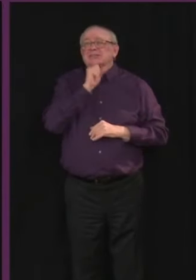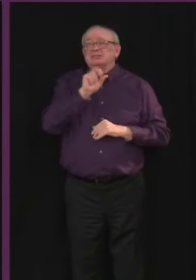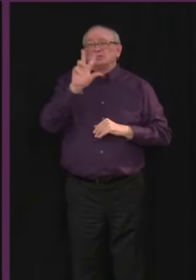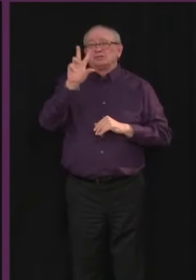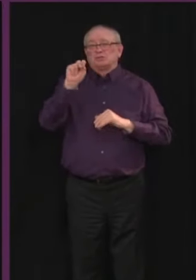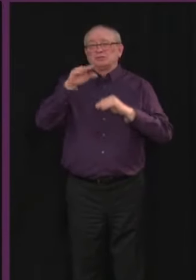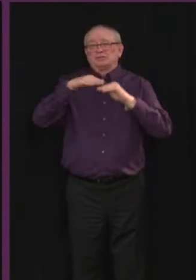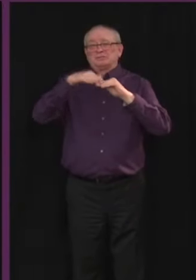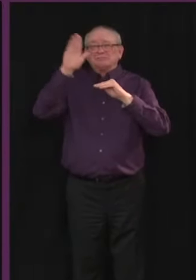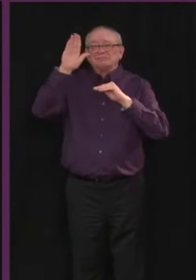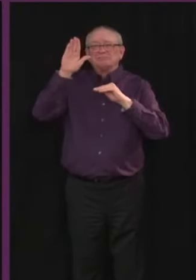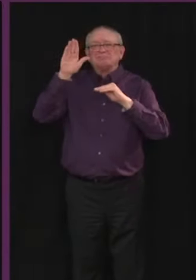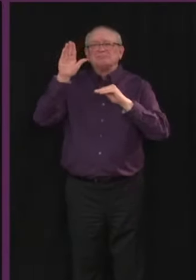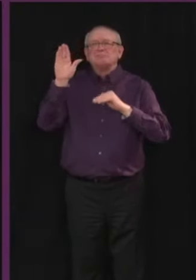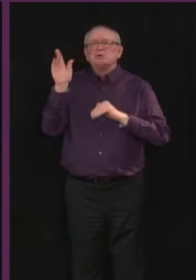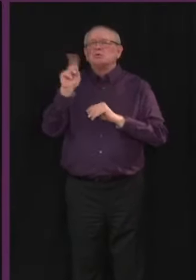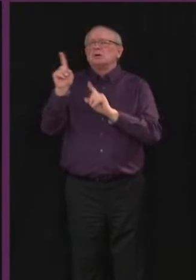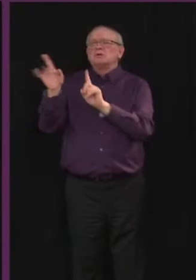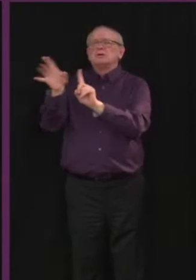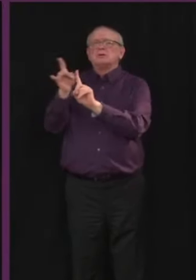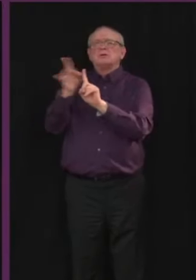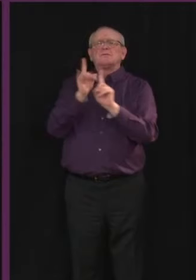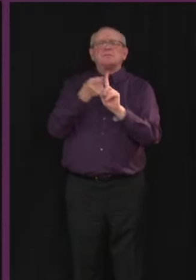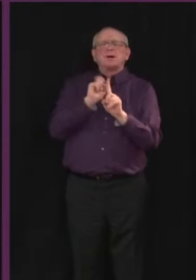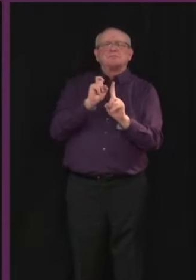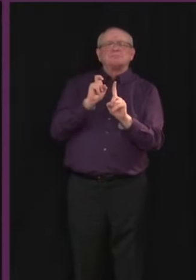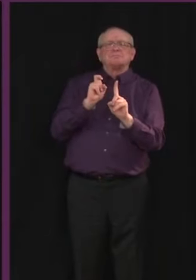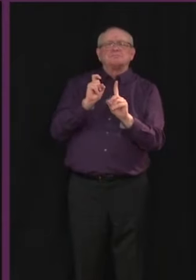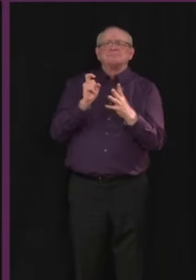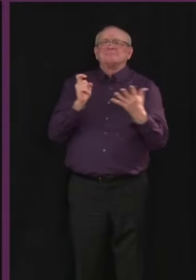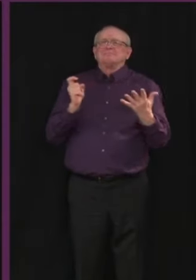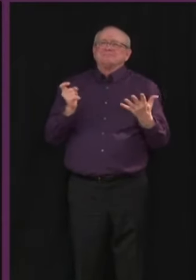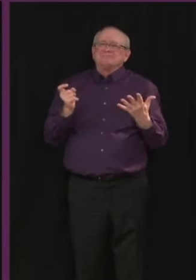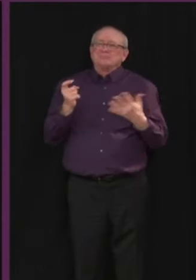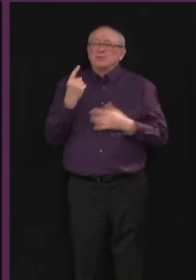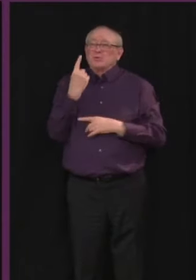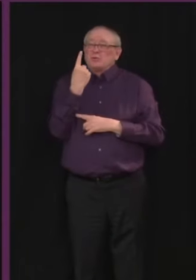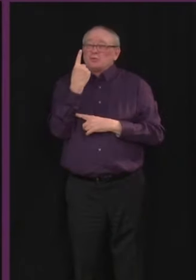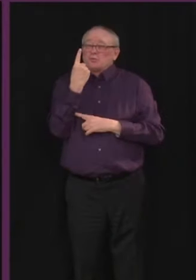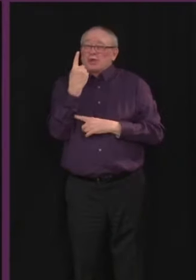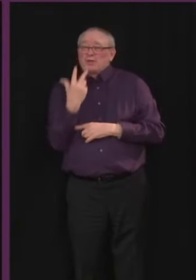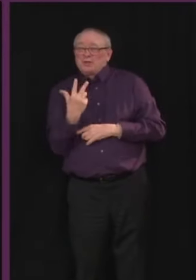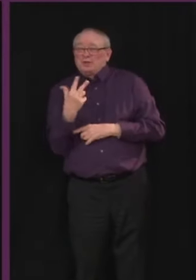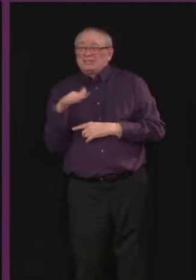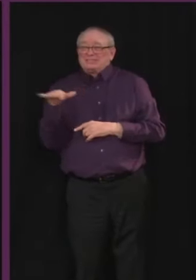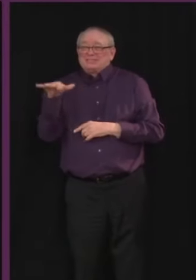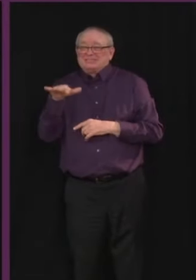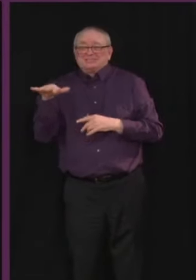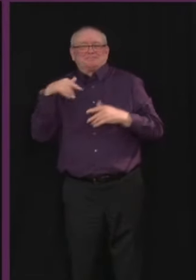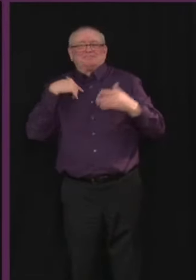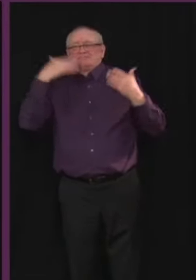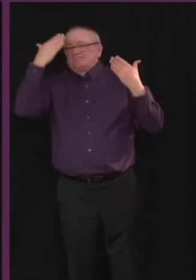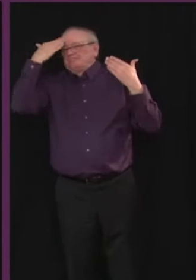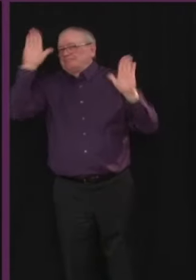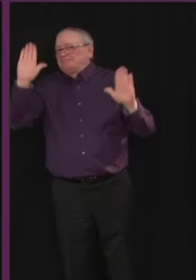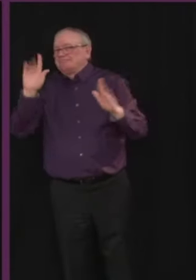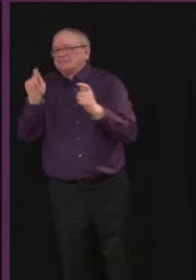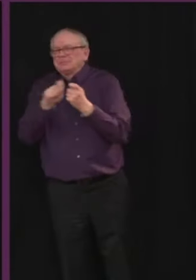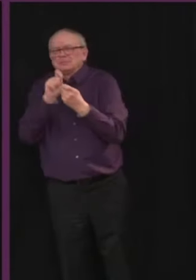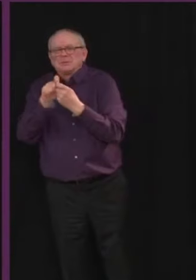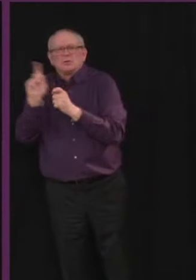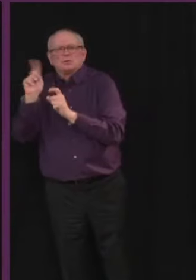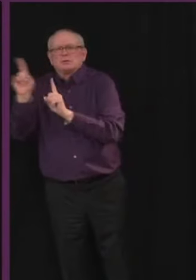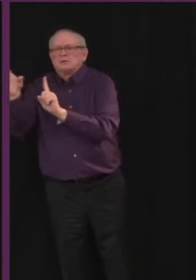there are about a third of them where at this point they were not able to pinpoint exactly where that disease was acquired. So we are